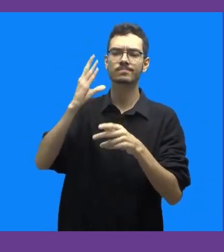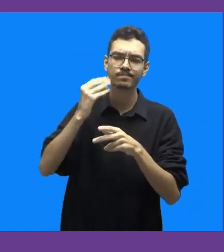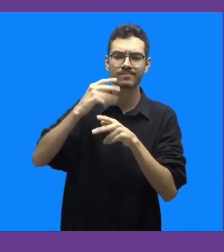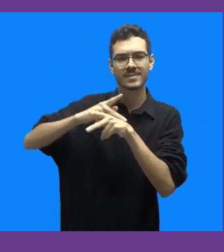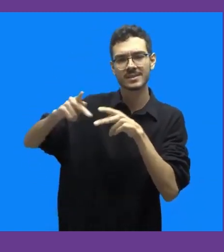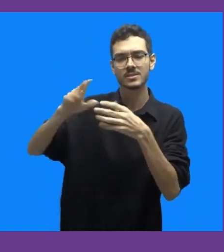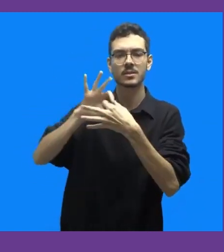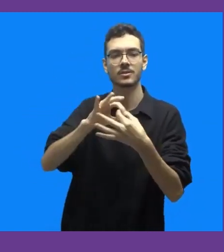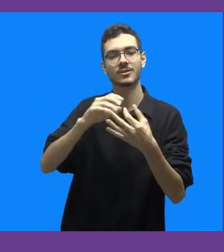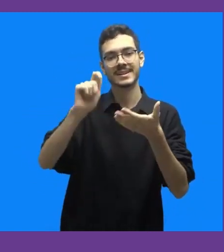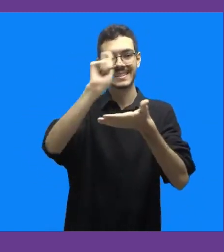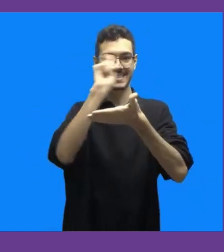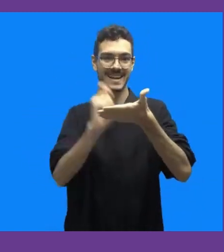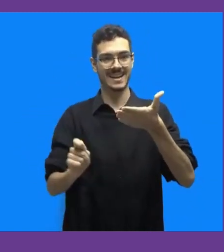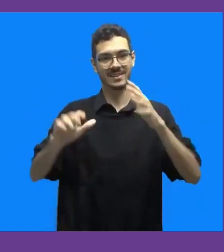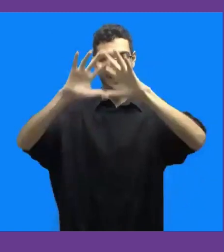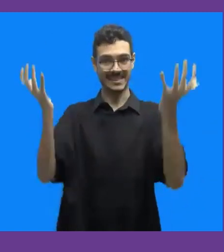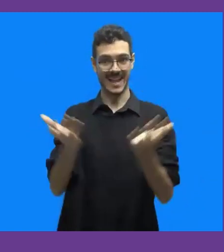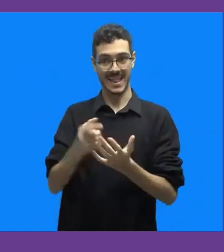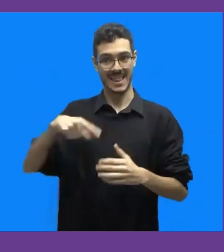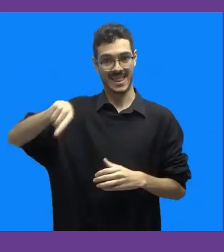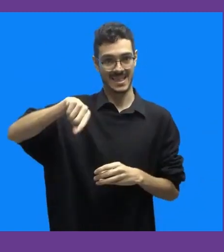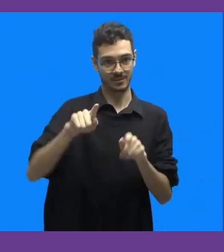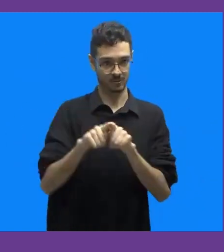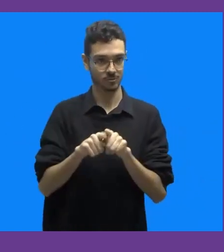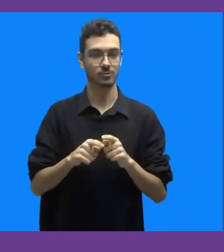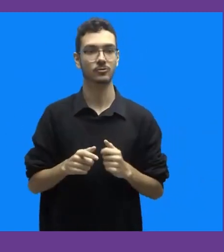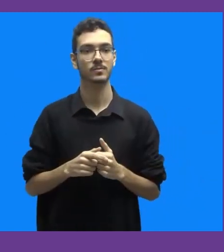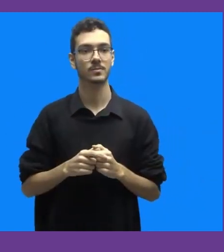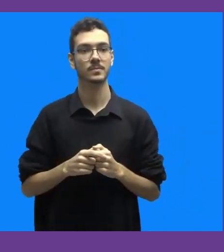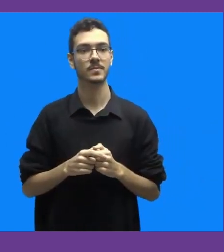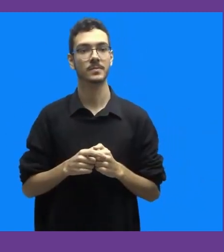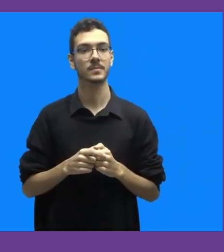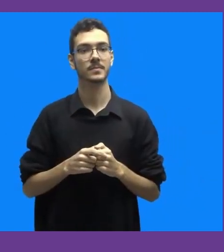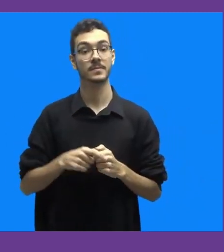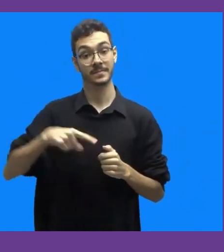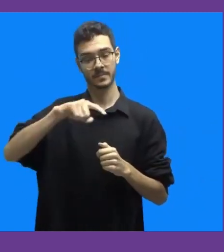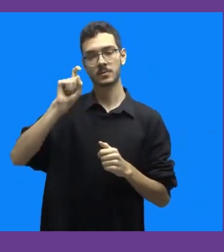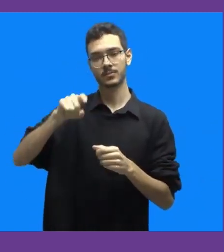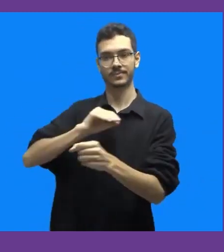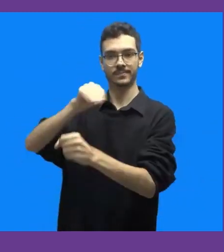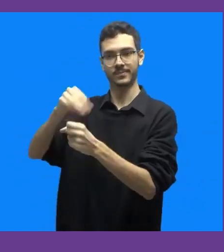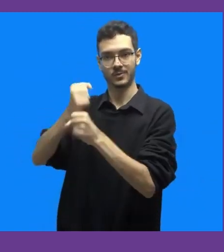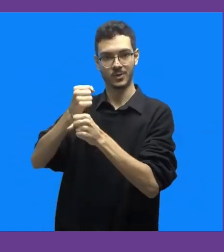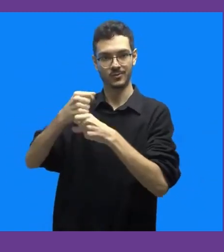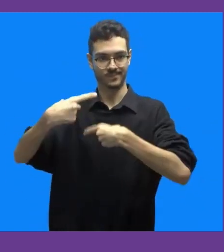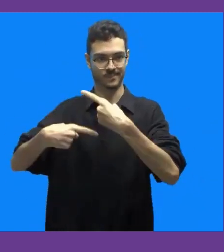and communities more welcome within a place, but also management needs to